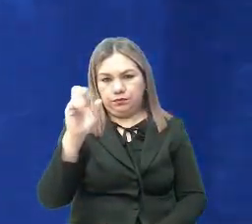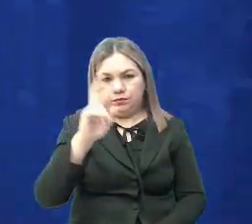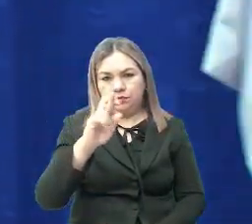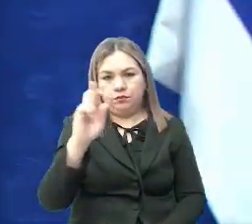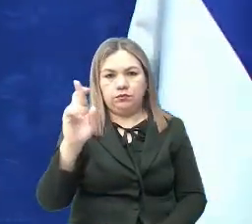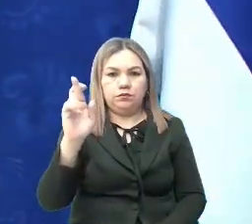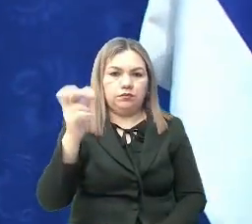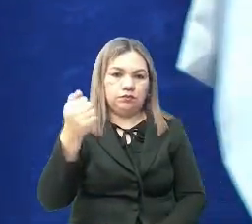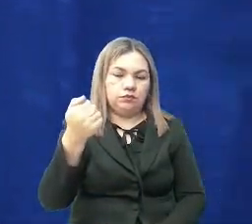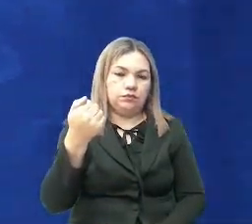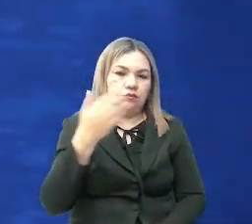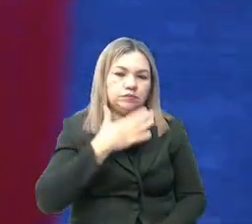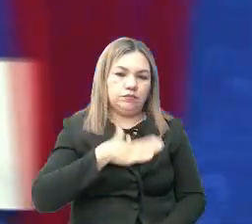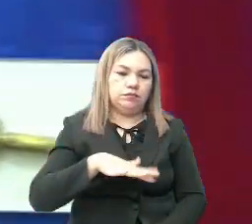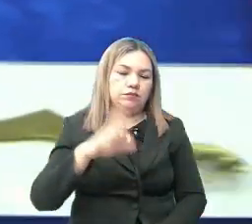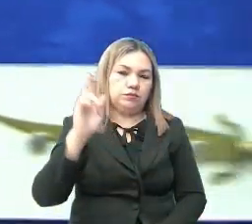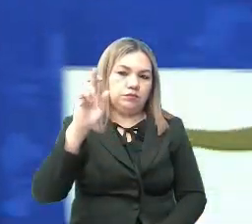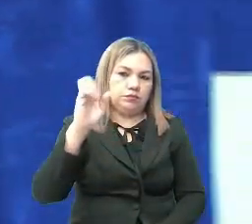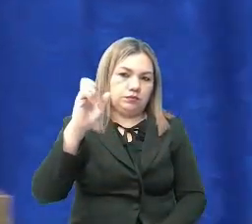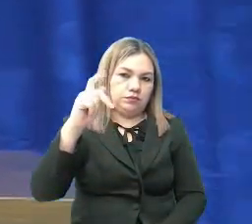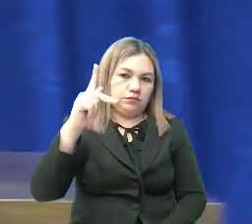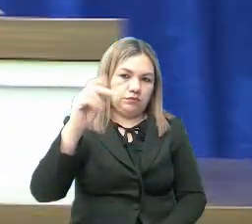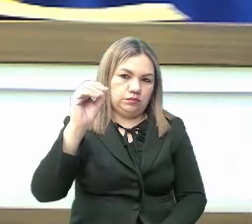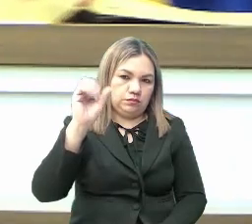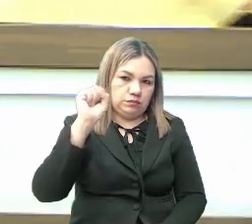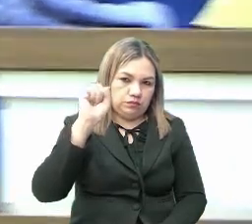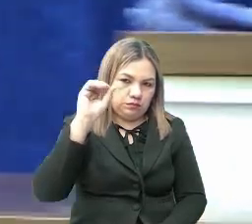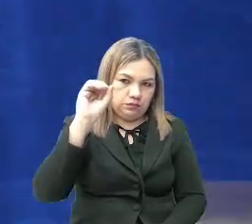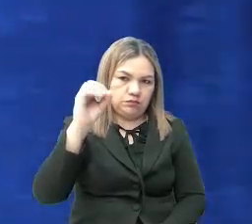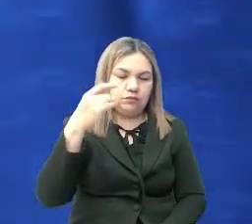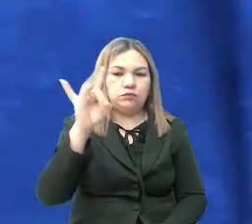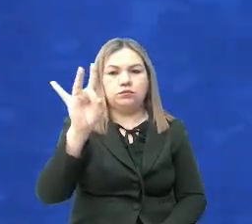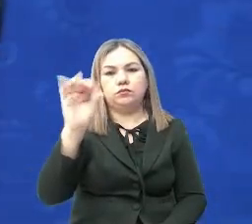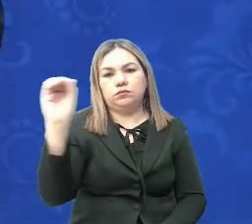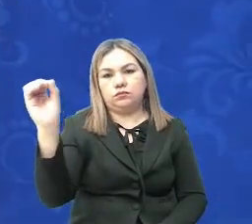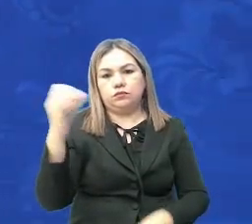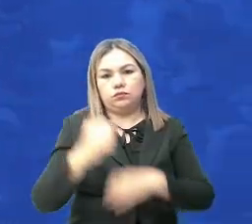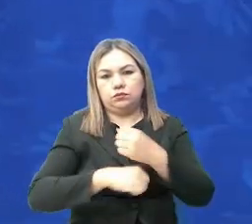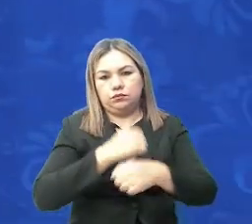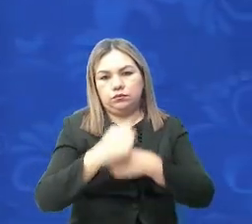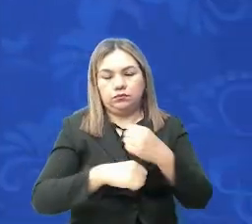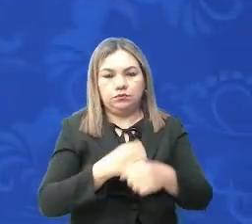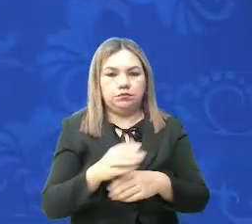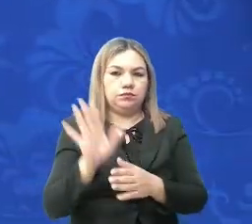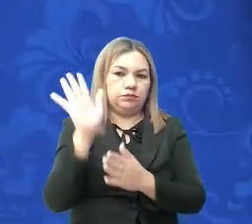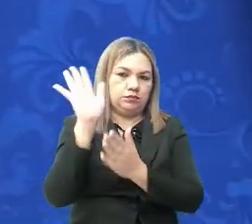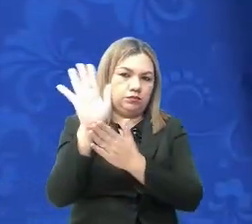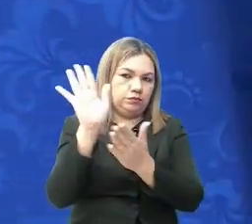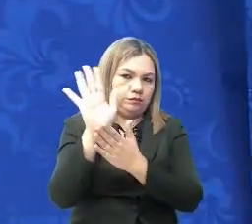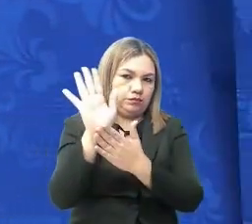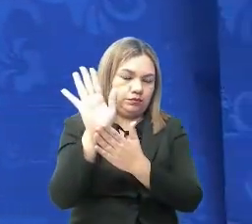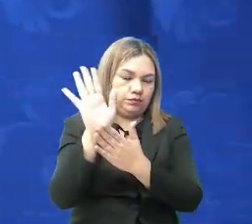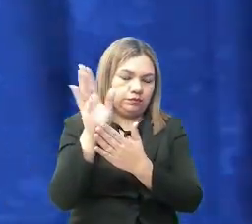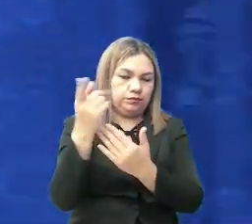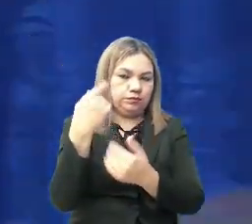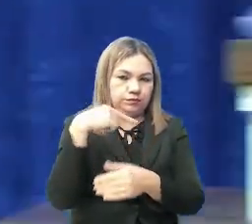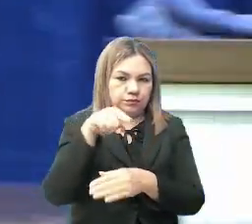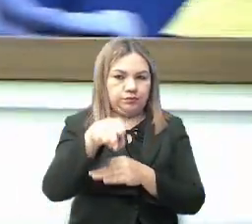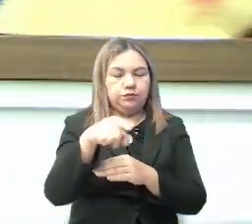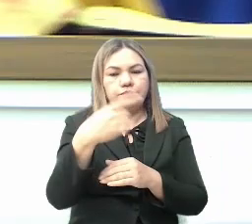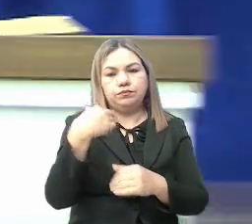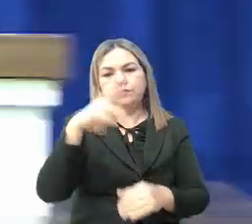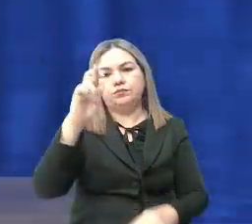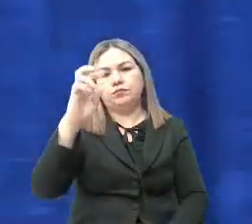have rest, rested for 80 years to his name. I come to prophesy to you that you're going to enter a